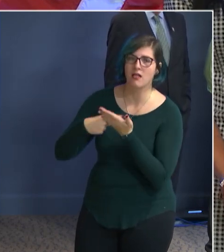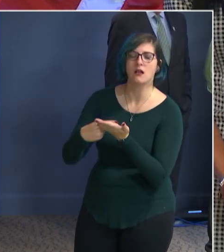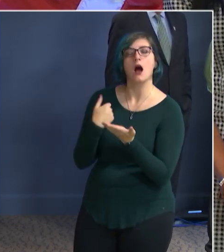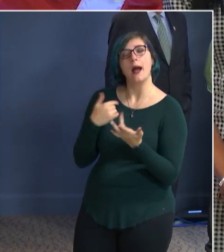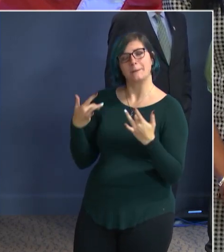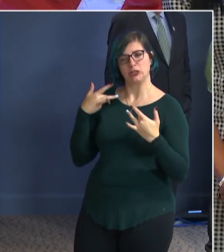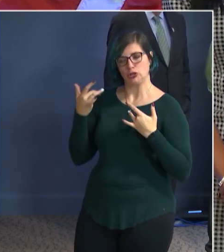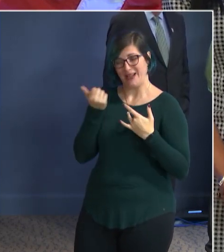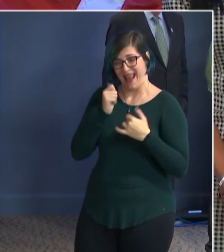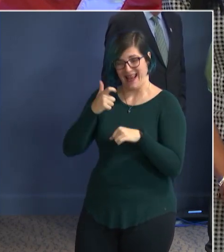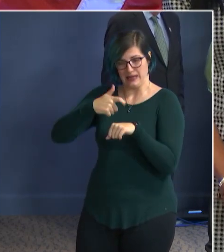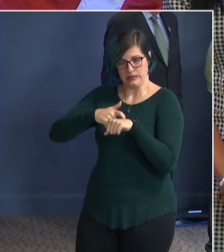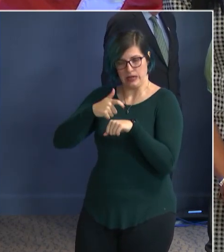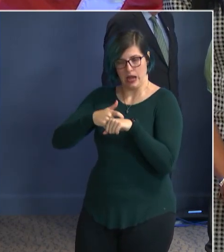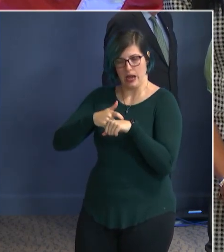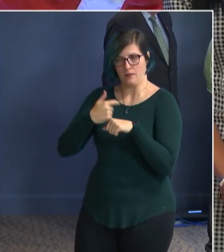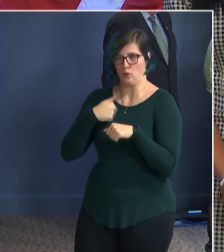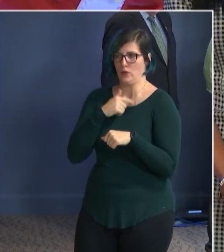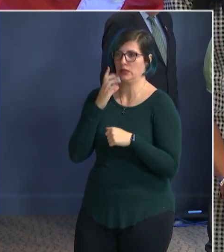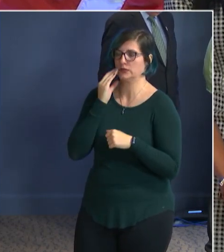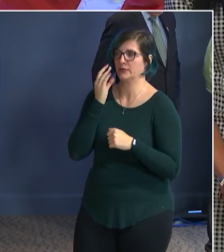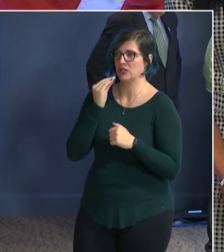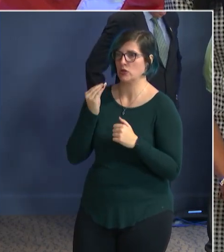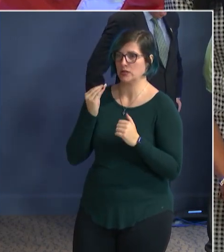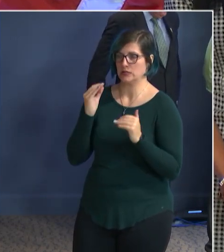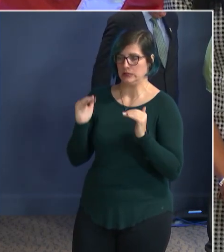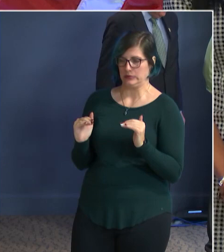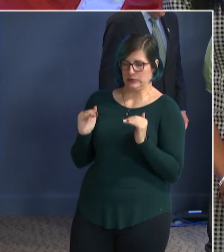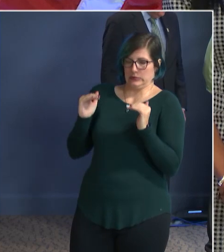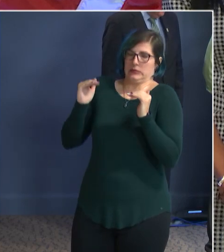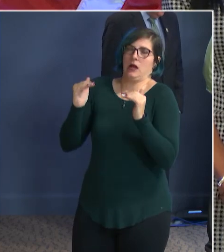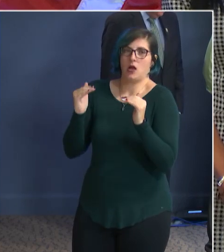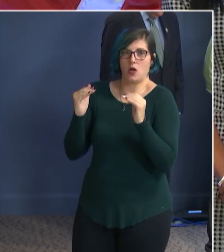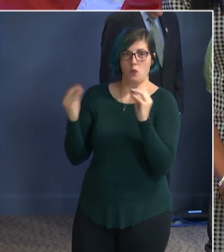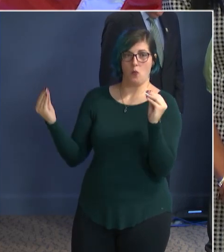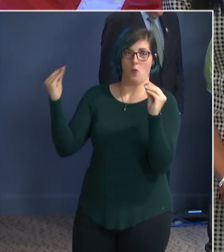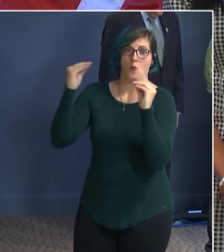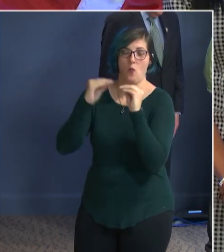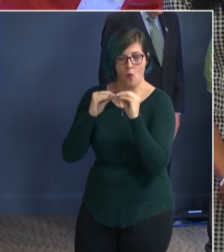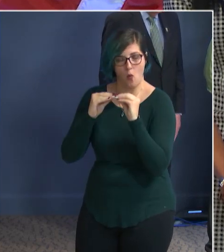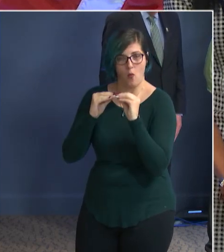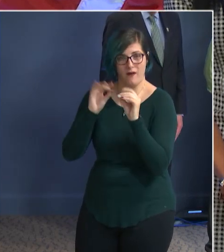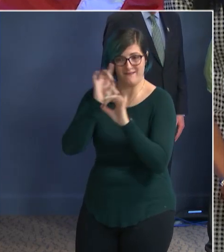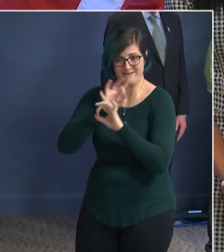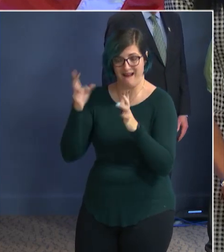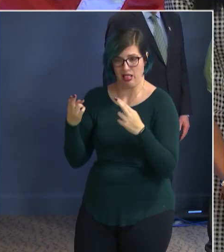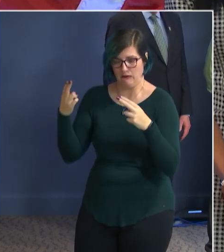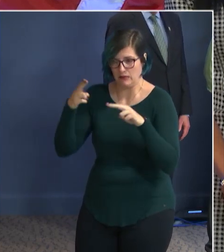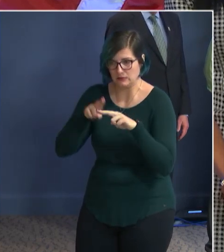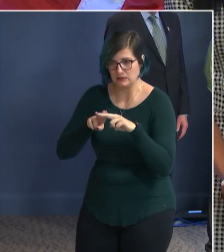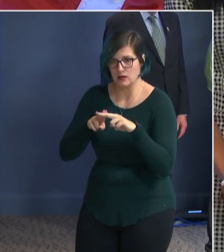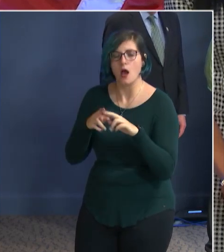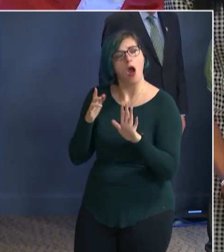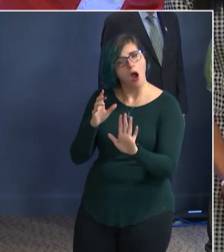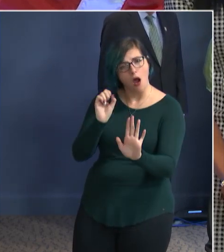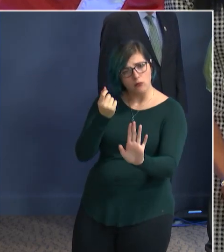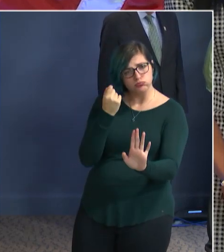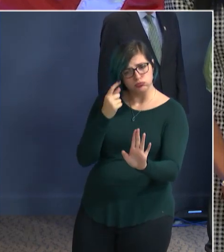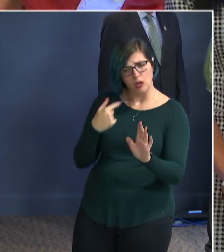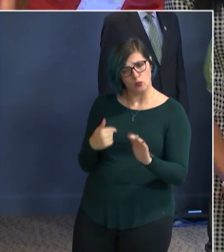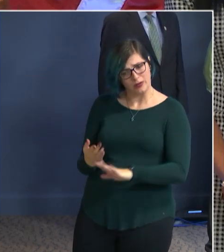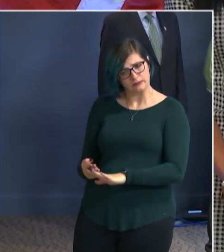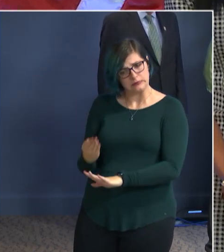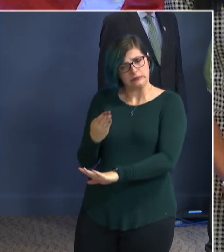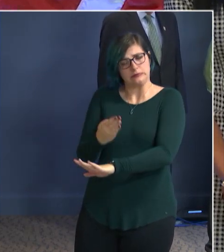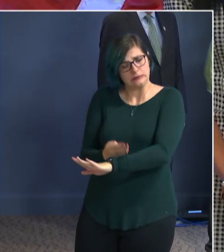time that we are experiencing heightened levels of violence in our city, and let's be clear, we've made some progress between